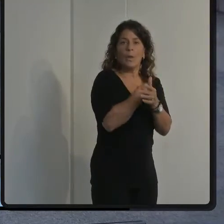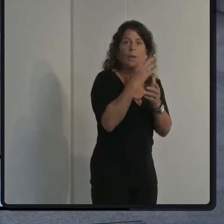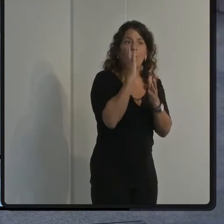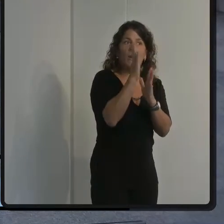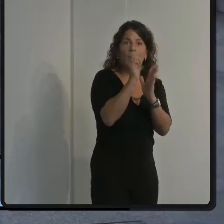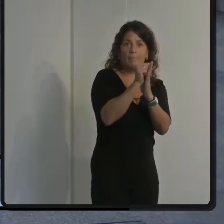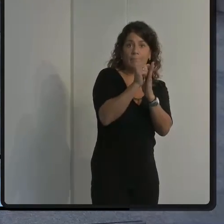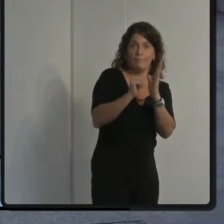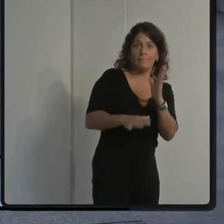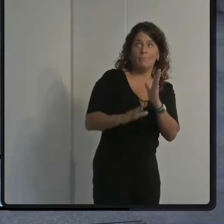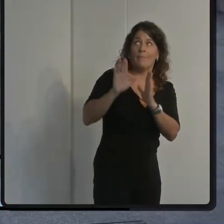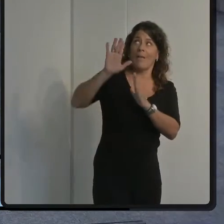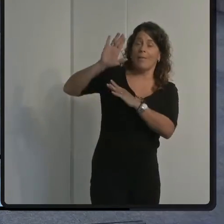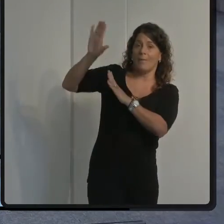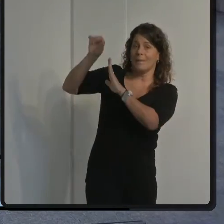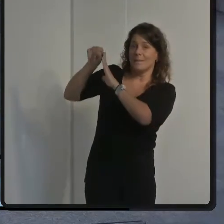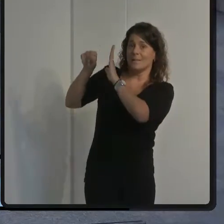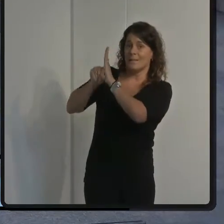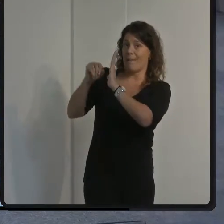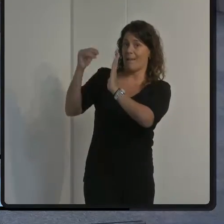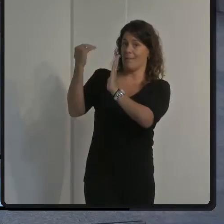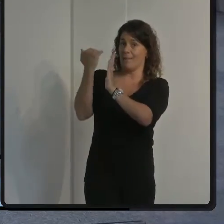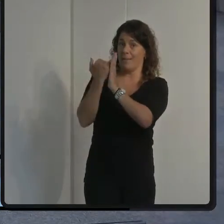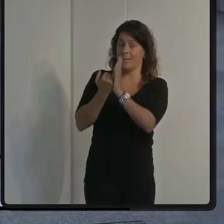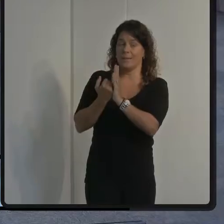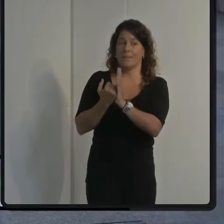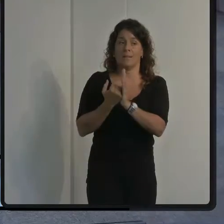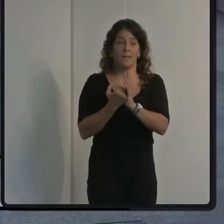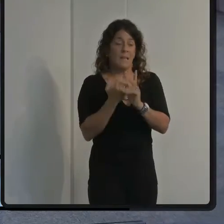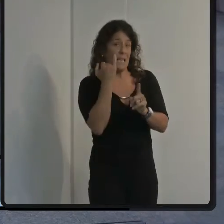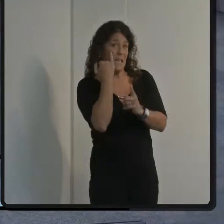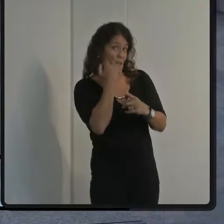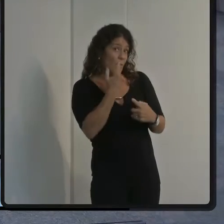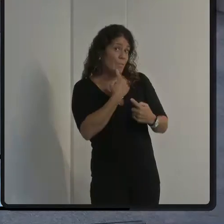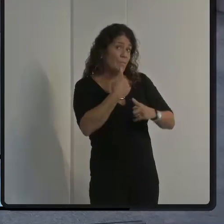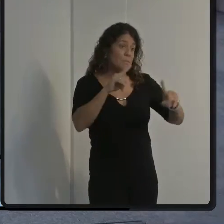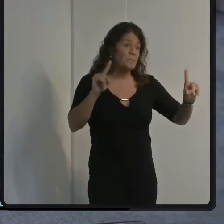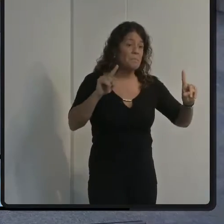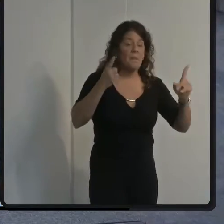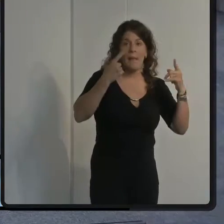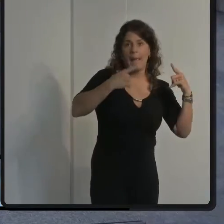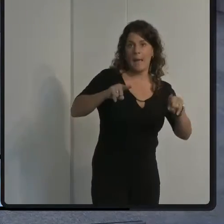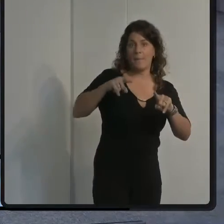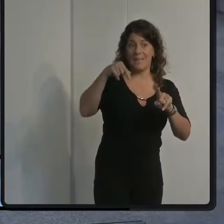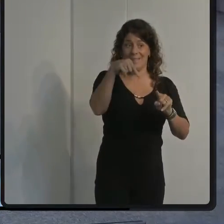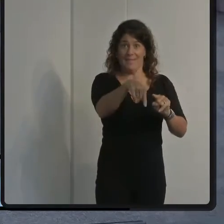monitoring list or off the monitoring list, if that were to happen, let's say in September,